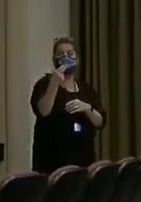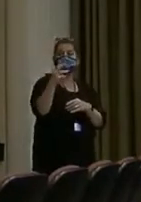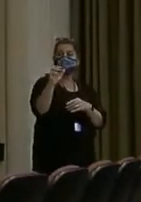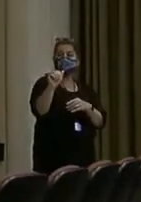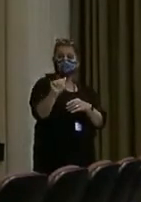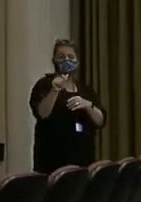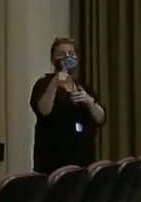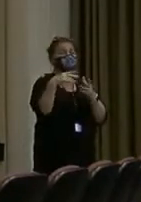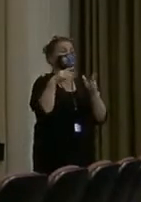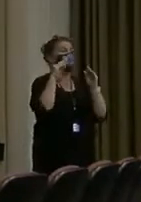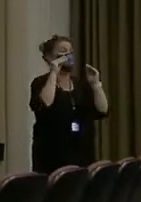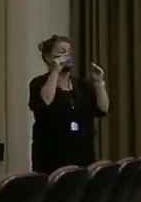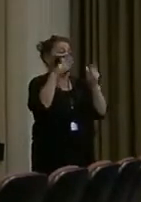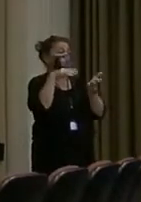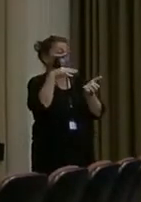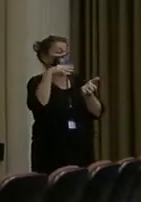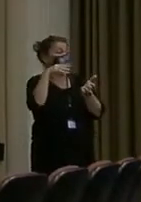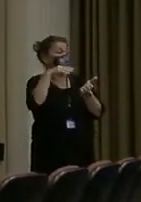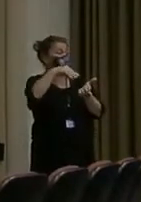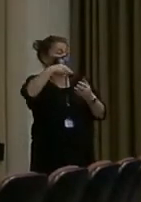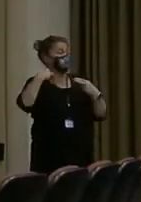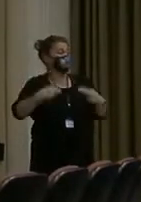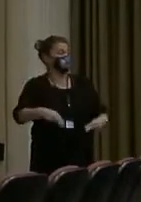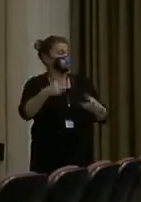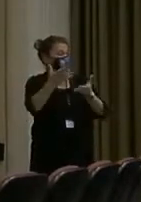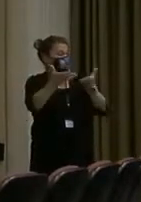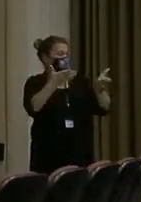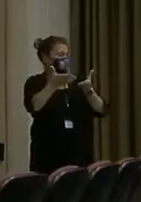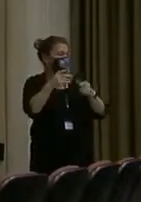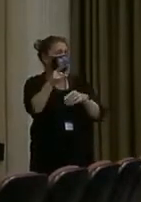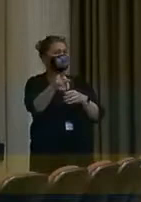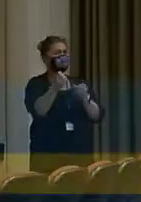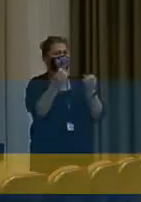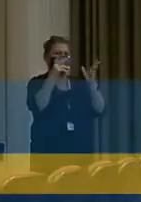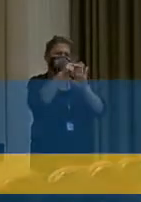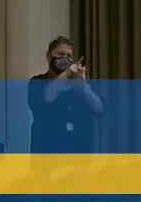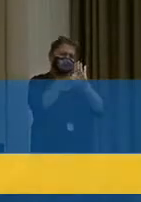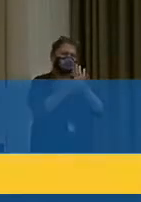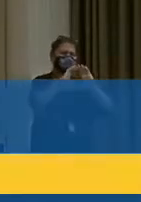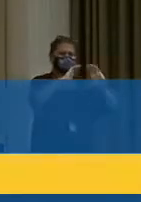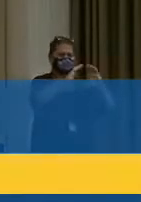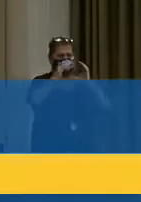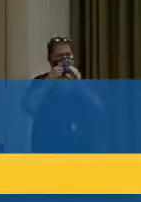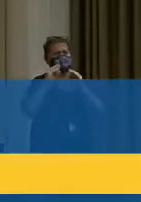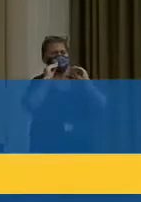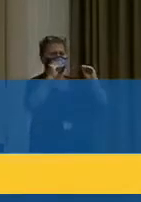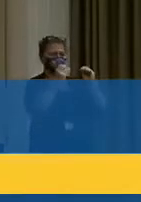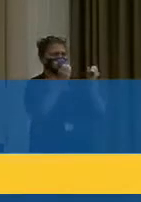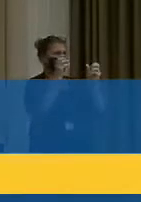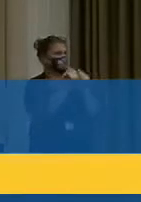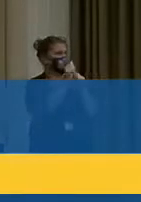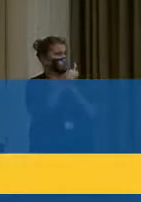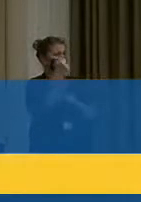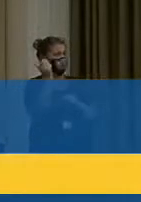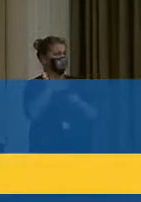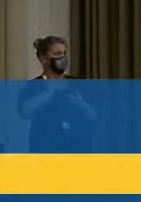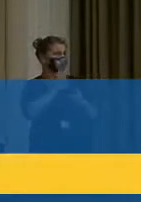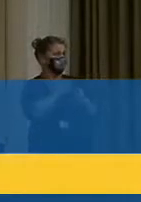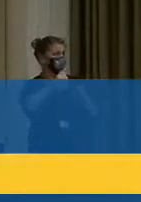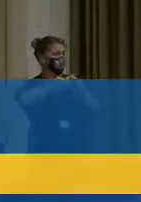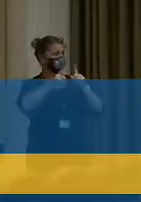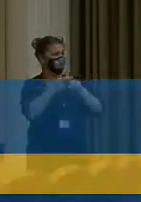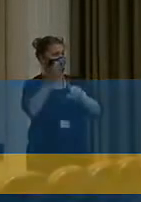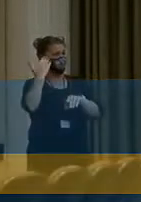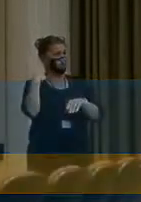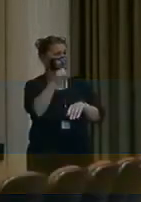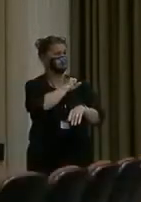Professions and Human Services. And he teaches many of the policy classes with the School of Nursing with another one of our friends here, former